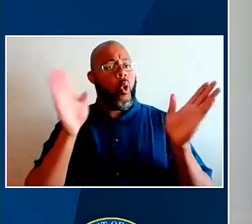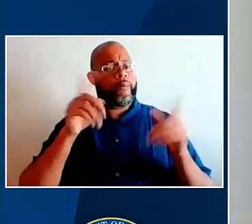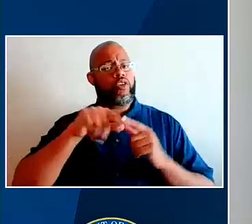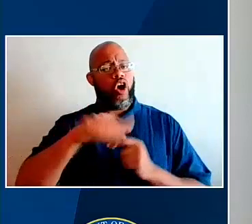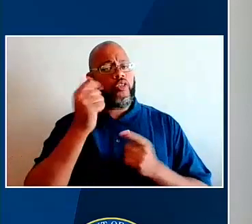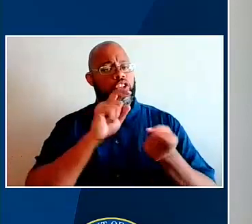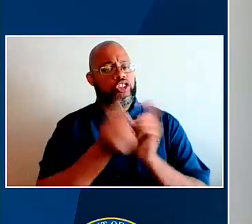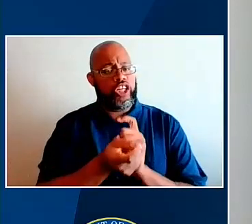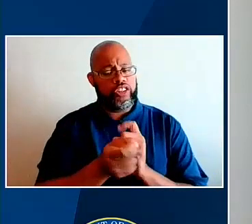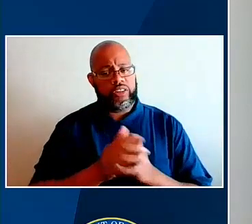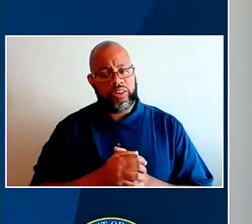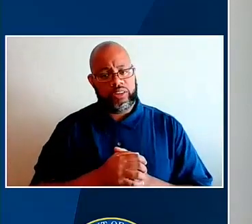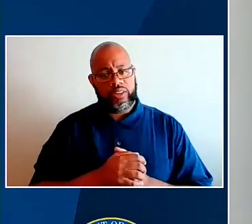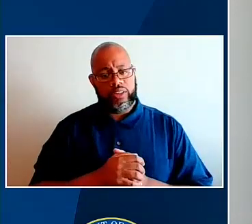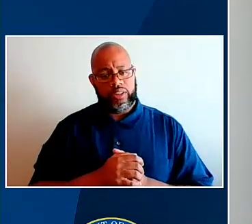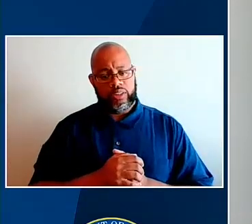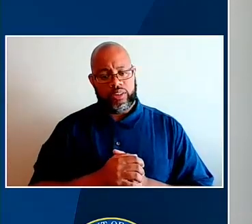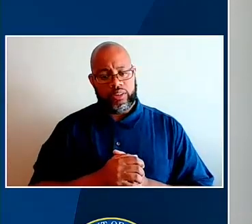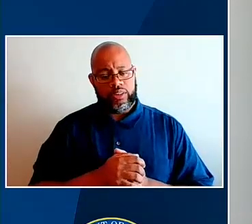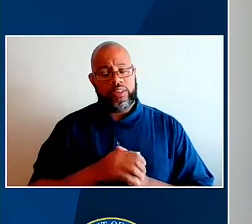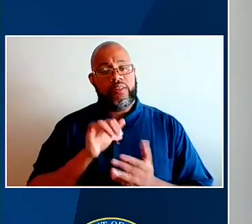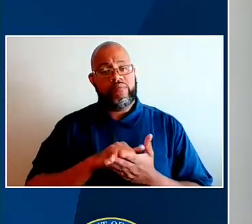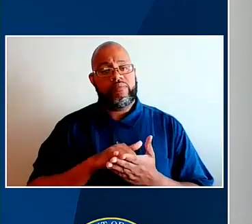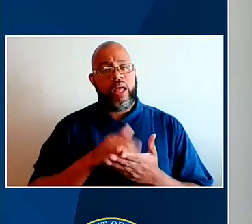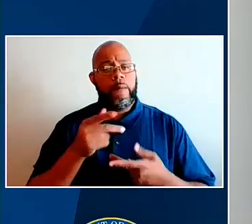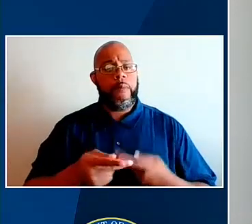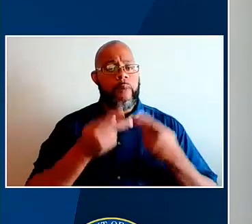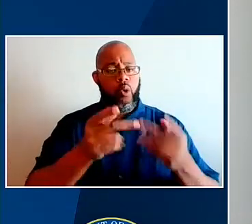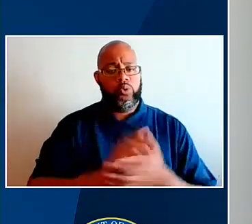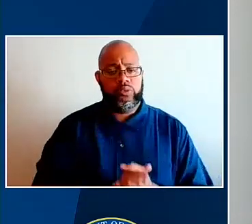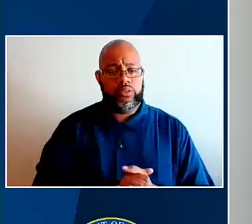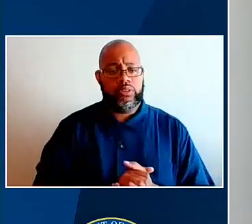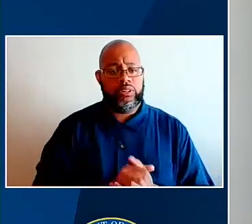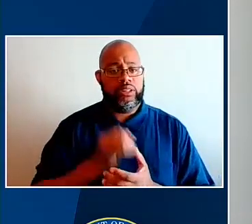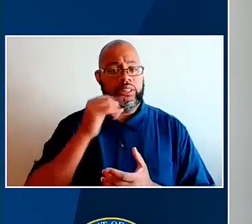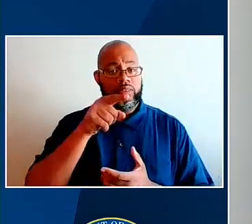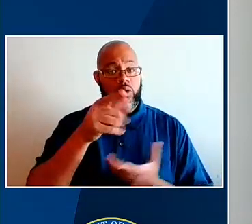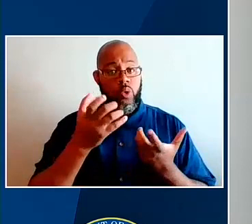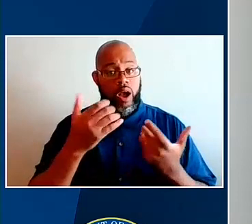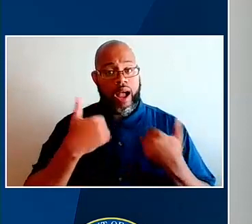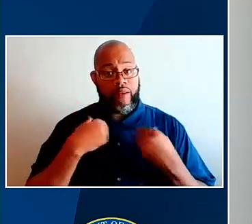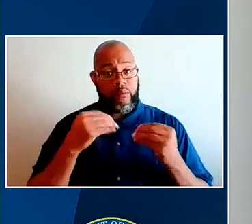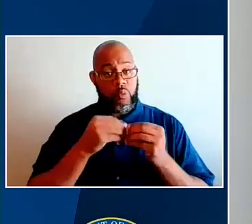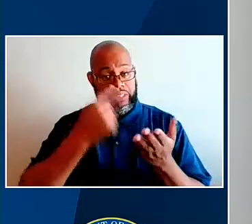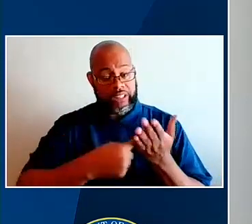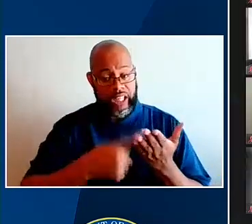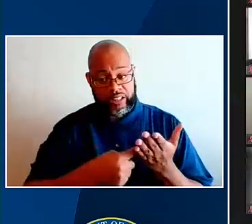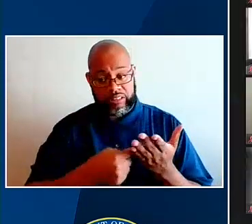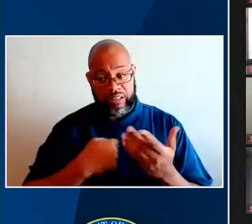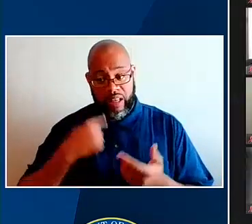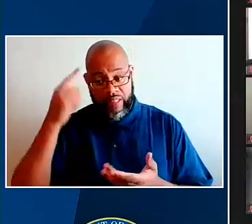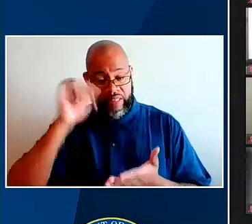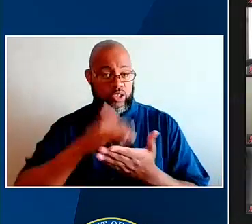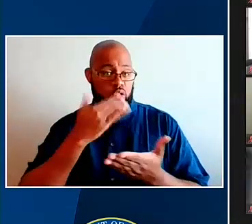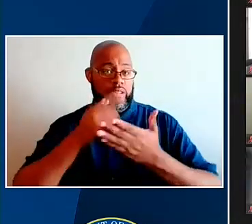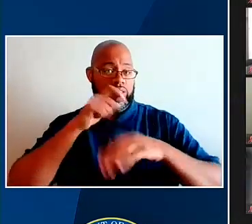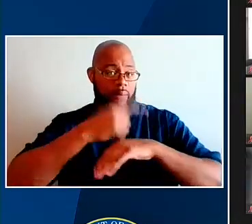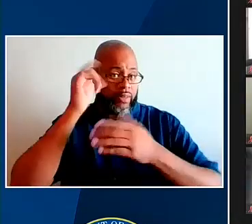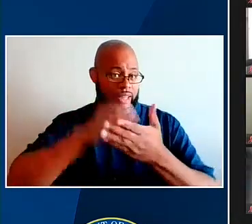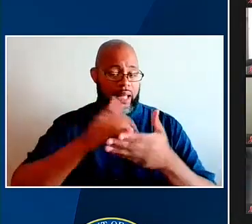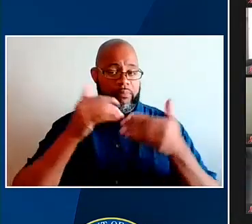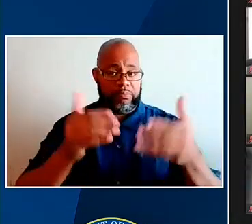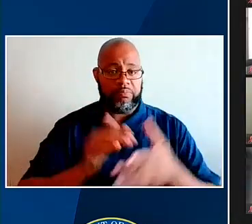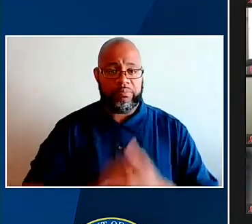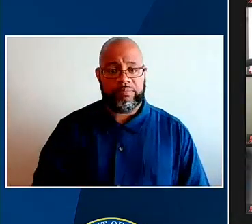changes that have been proposed. So if you guys want to have further discussion on this, I think this is a good time for it.